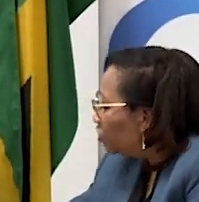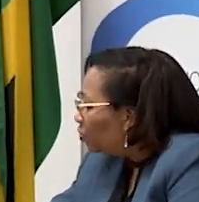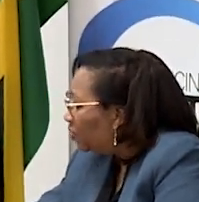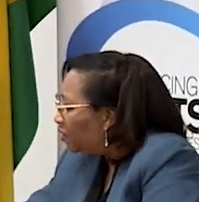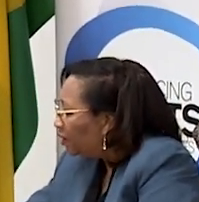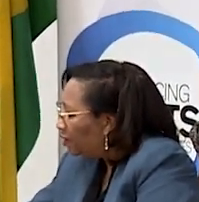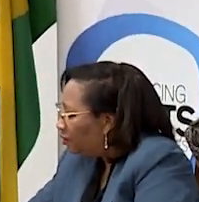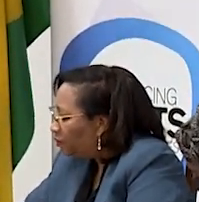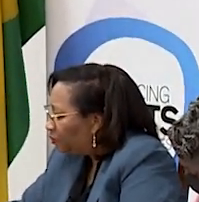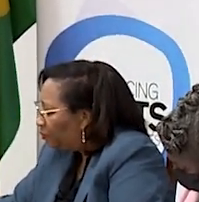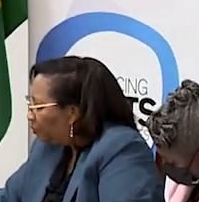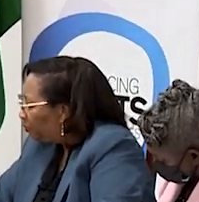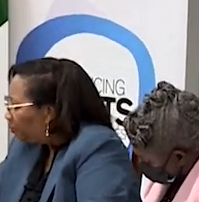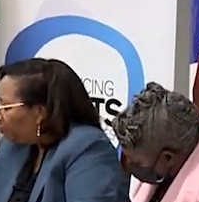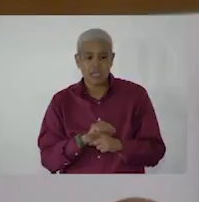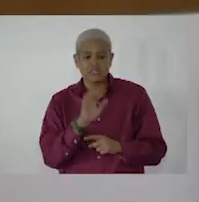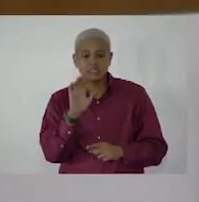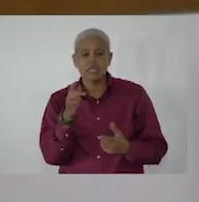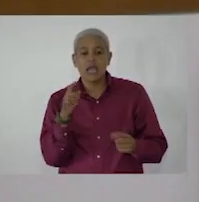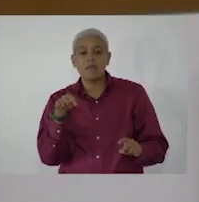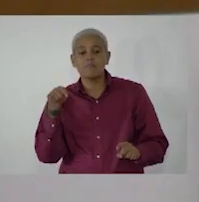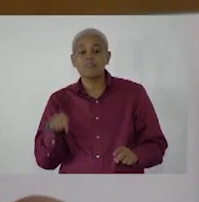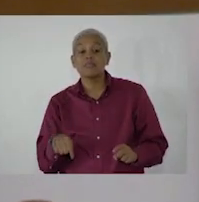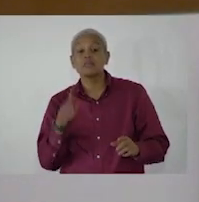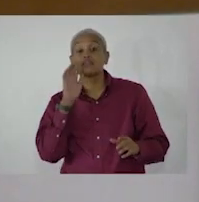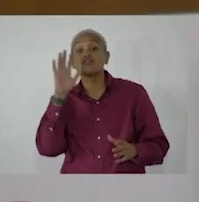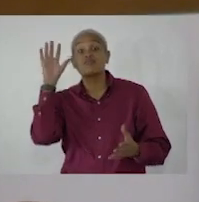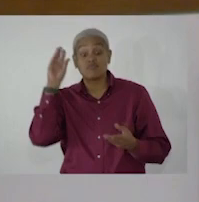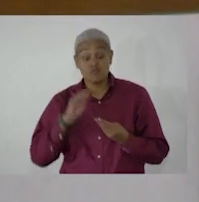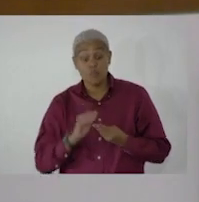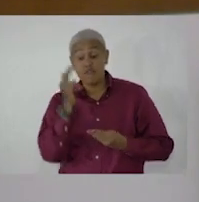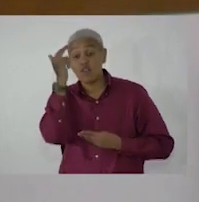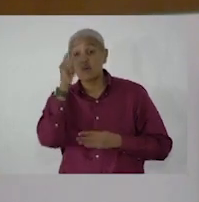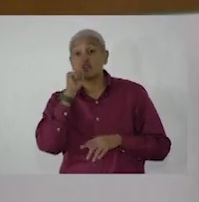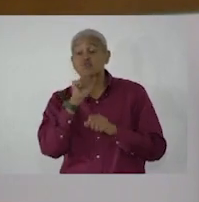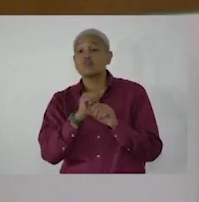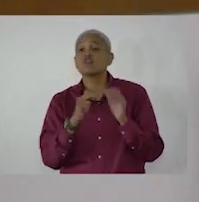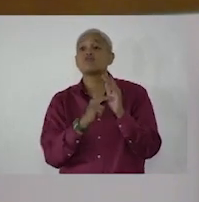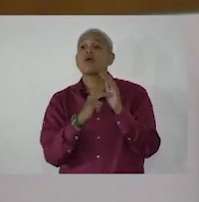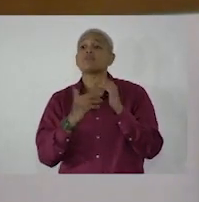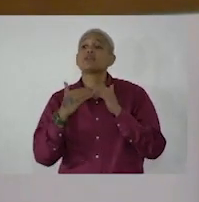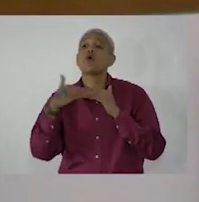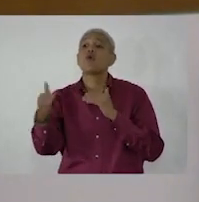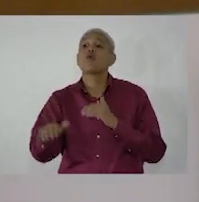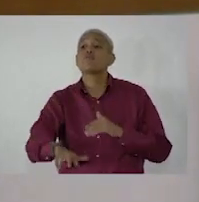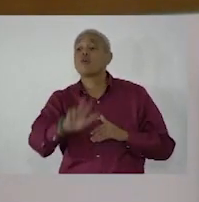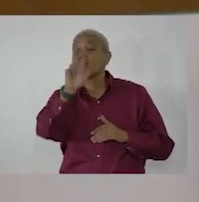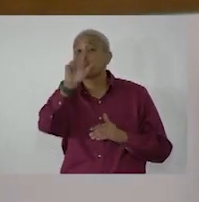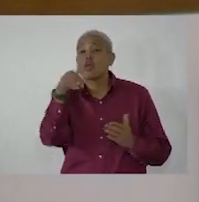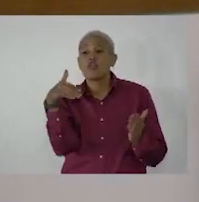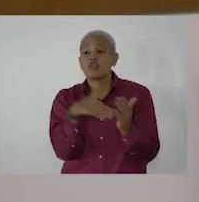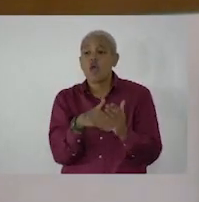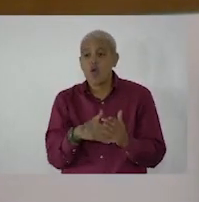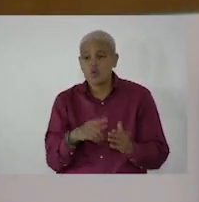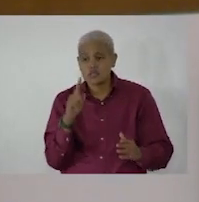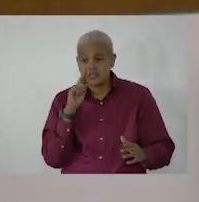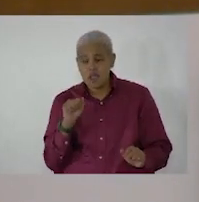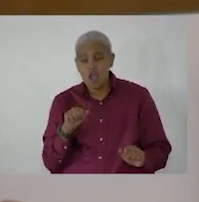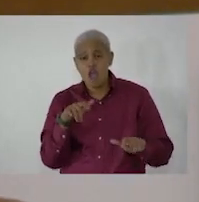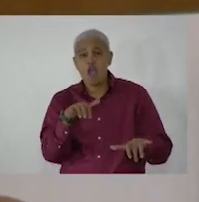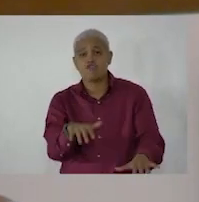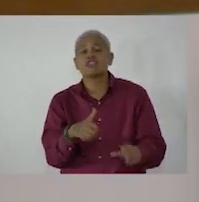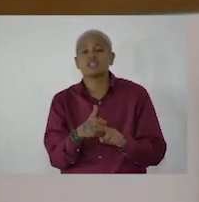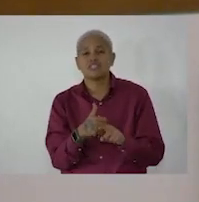in restorative justice practices. This group of 13 represents over 3,000